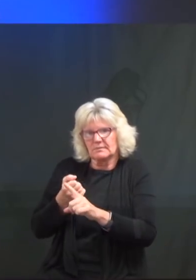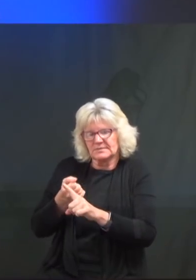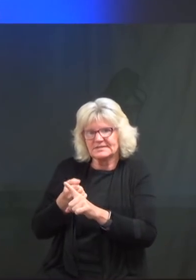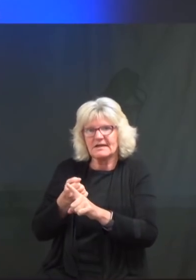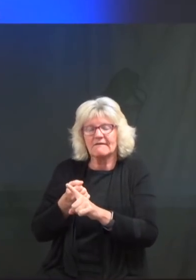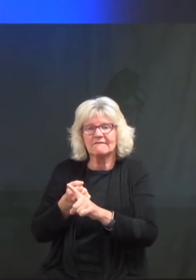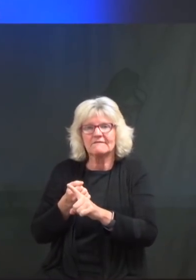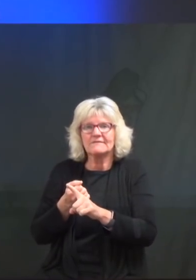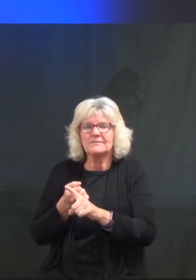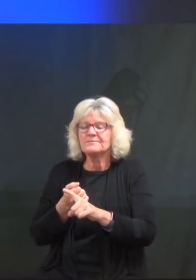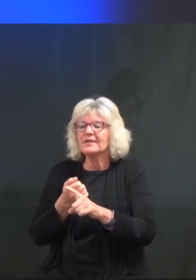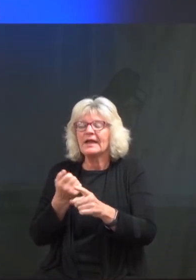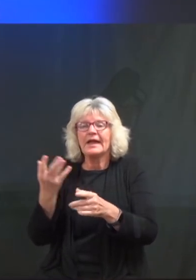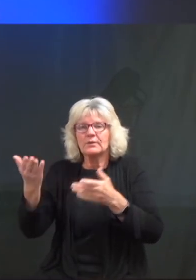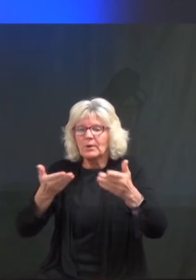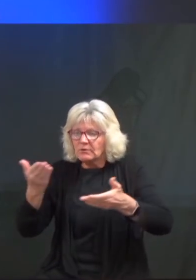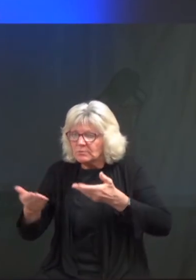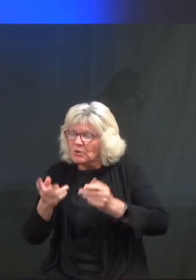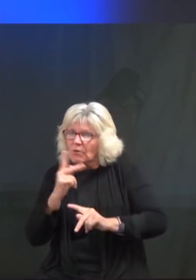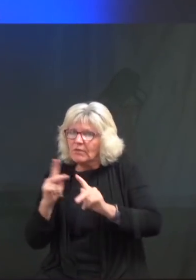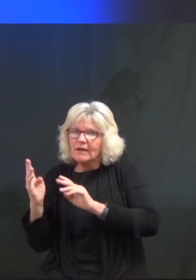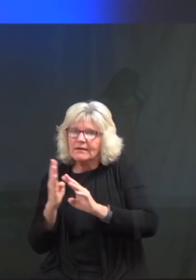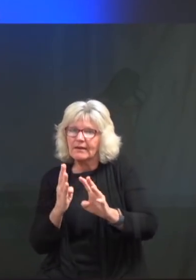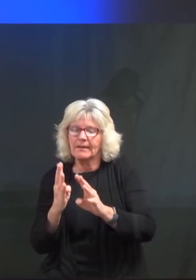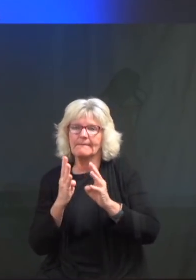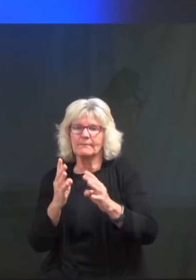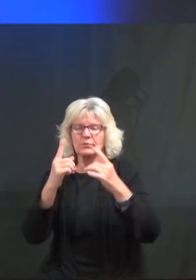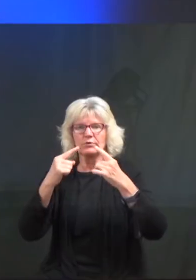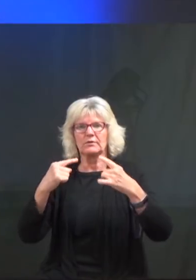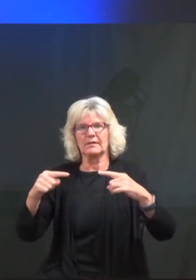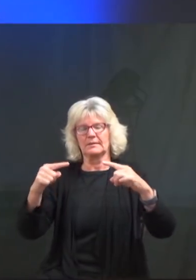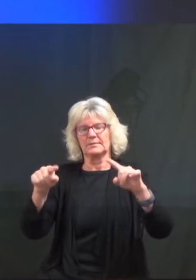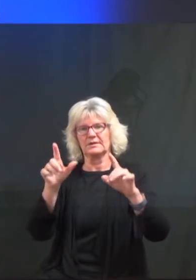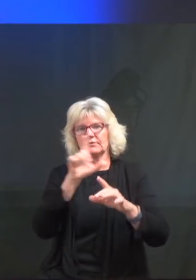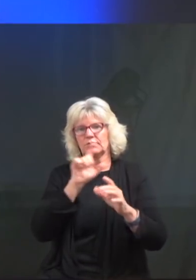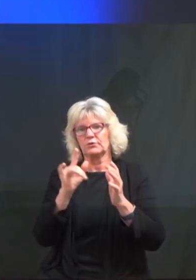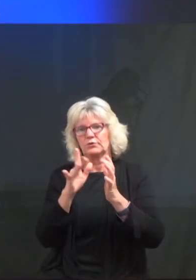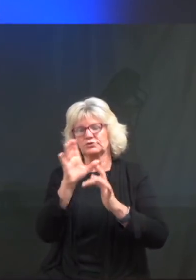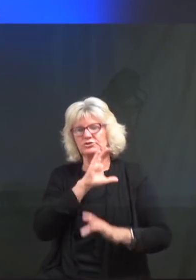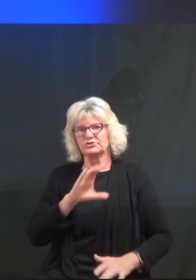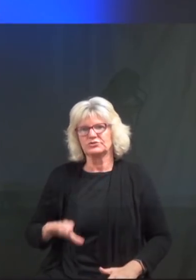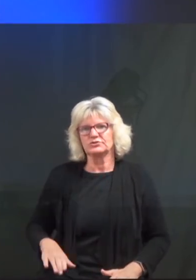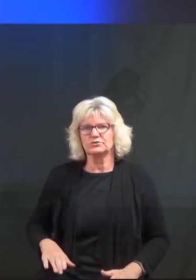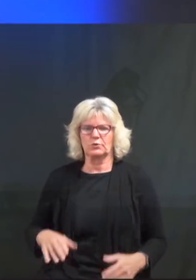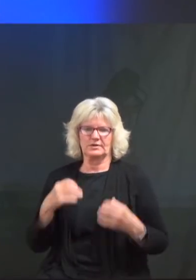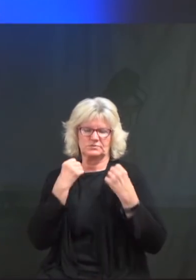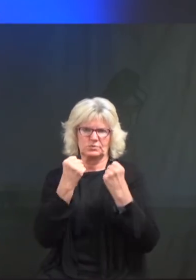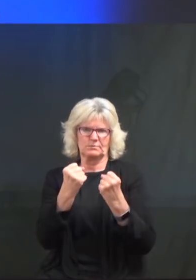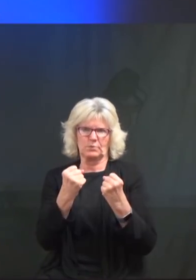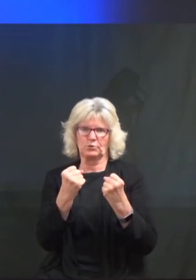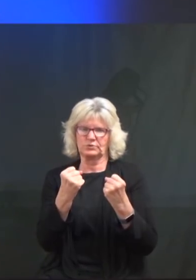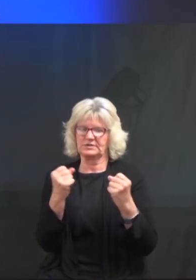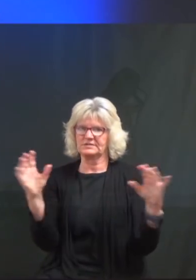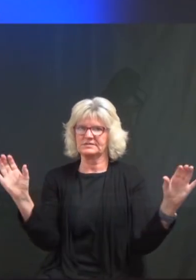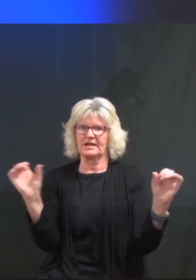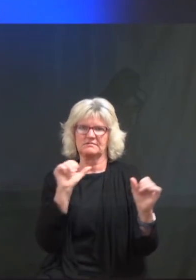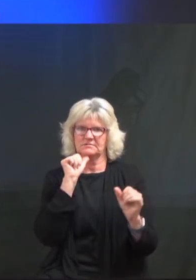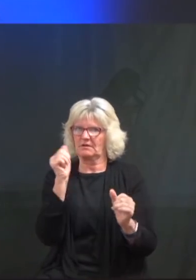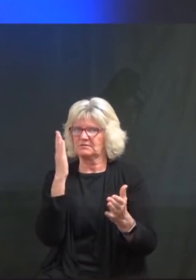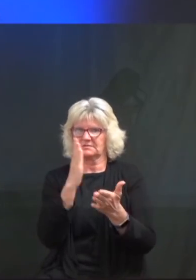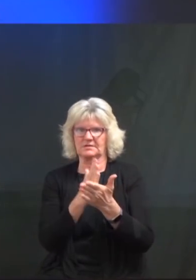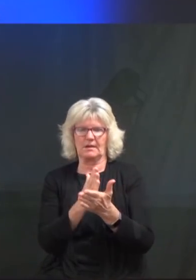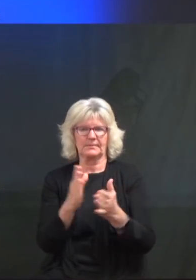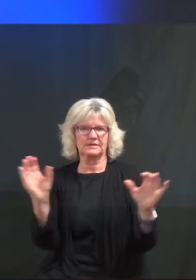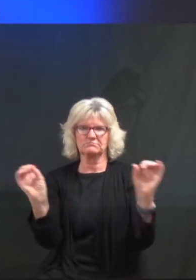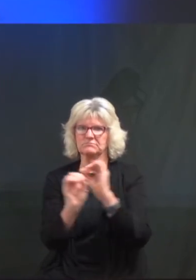him, proclaiming the kingdom of God and teaching about the Lord Jesus Christ with all boldness and without hindrance.